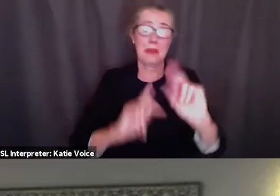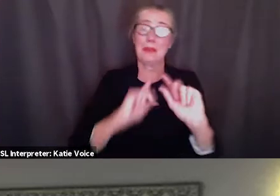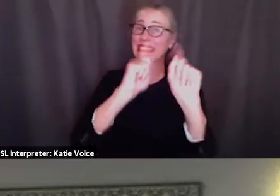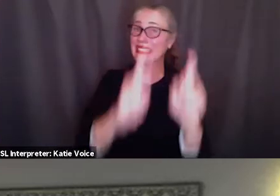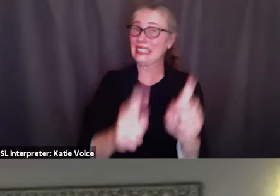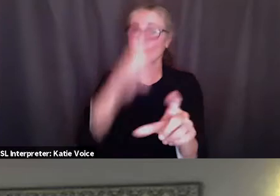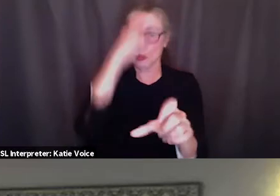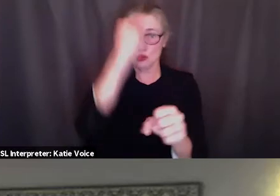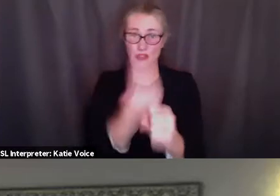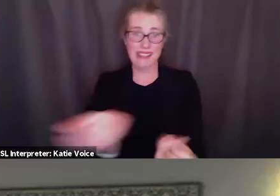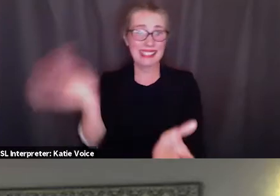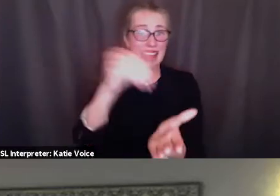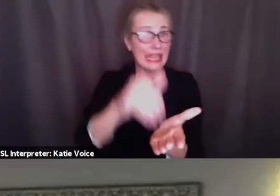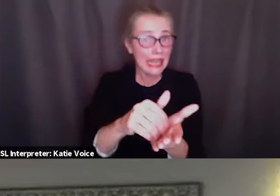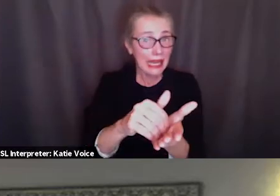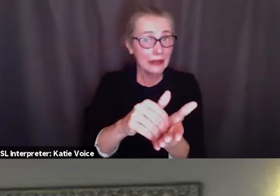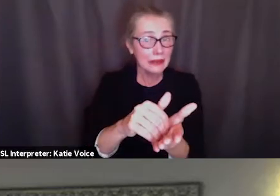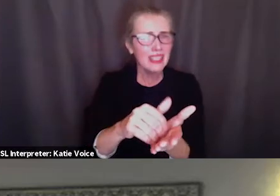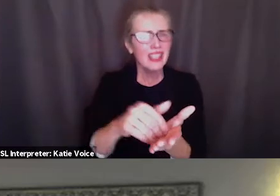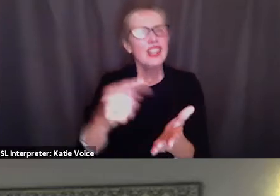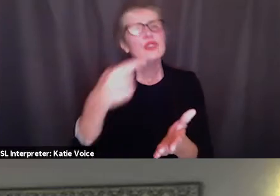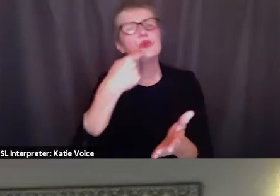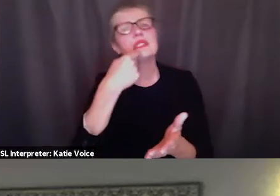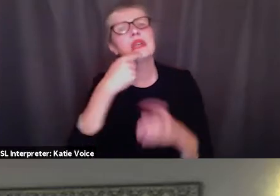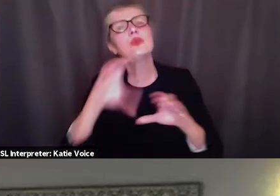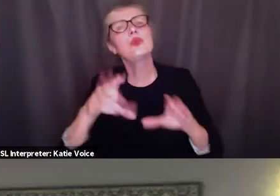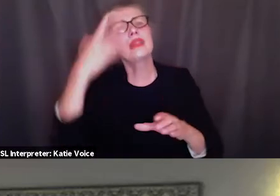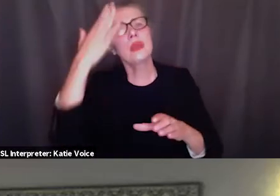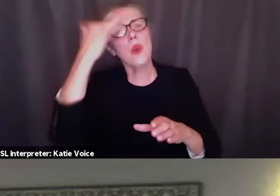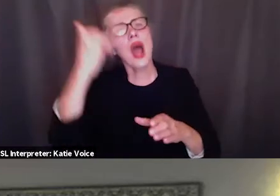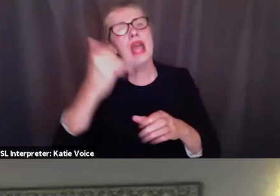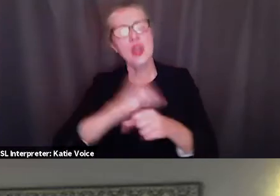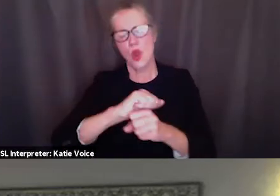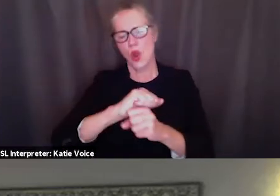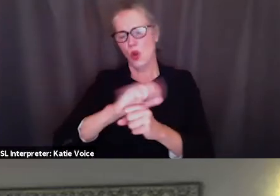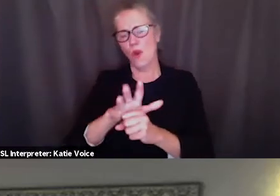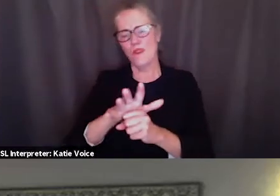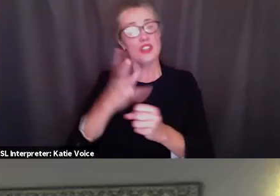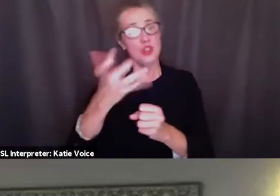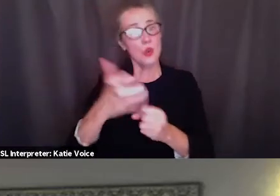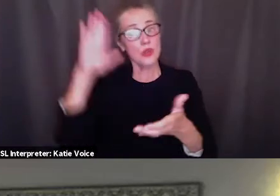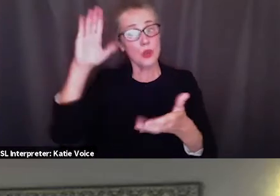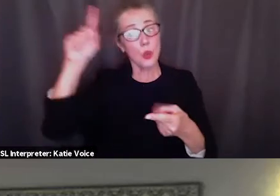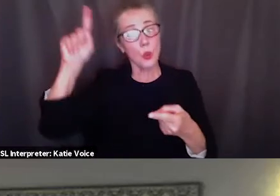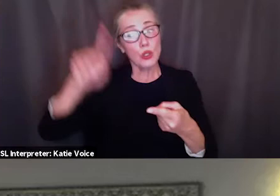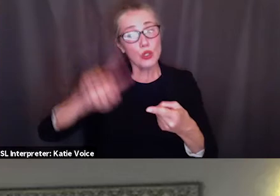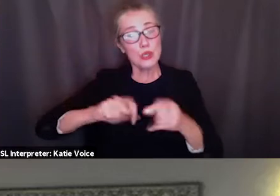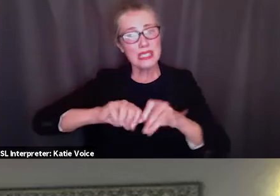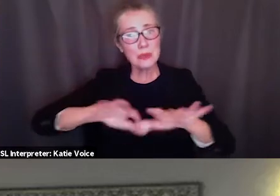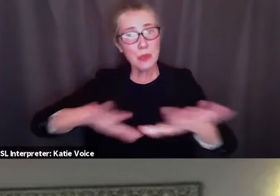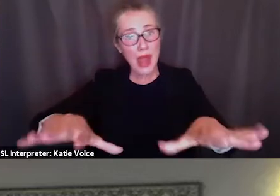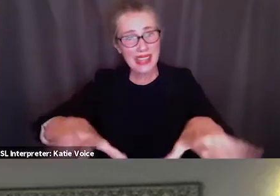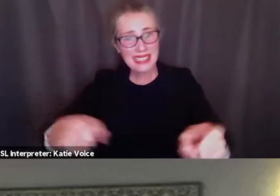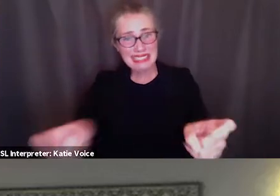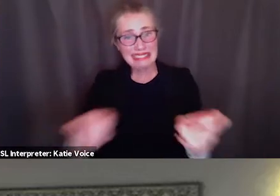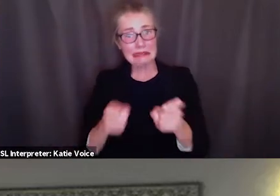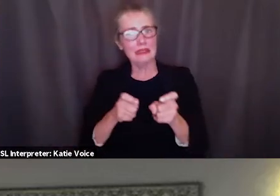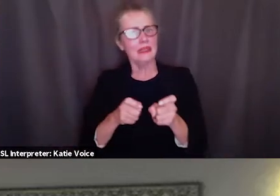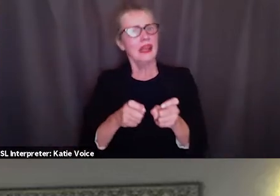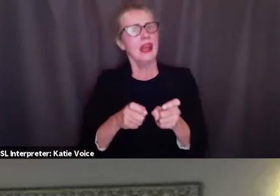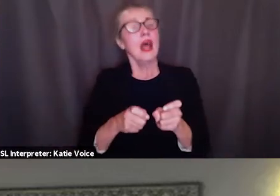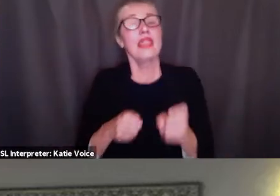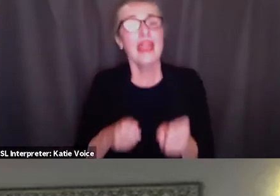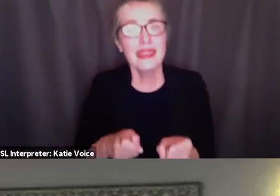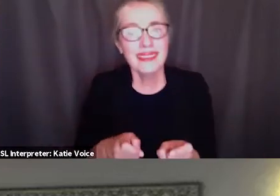to help prevent the spread. Then just be honest and acknowledge that